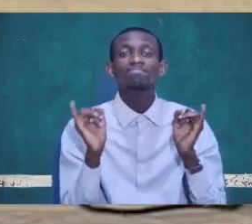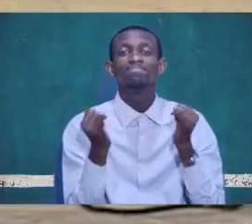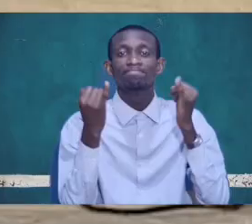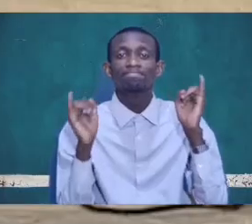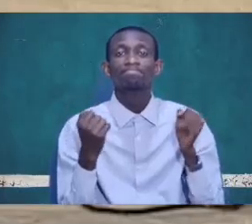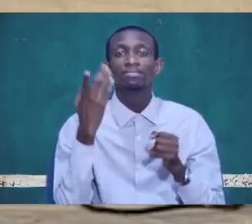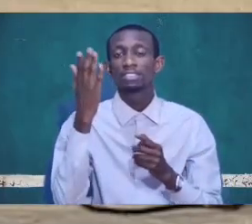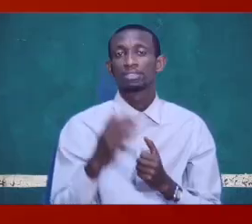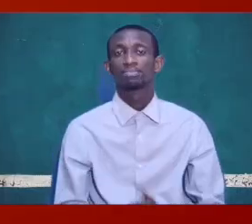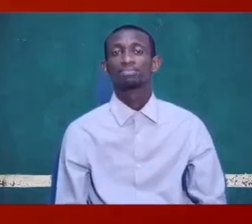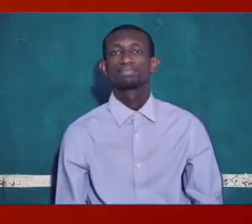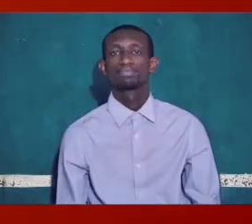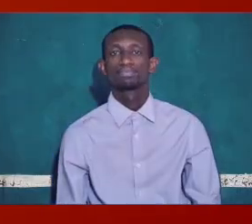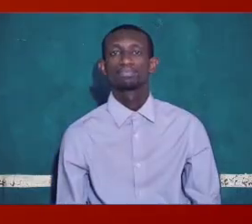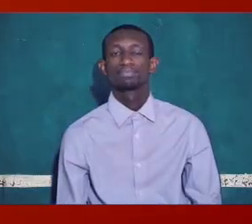this.